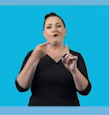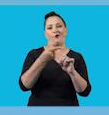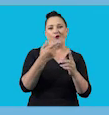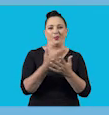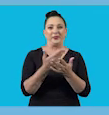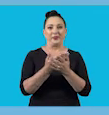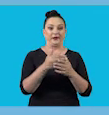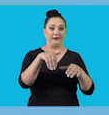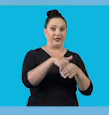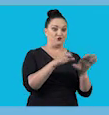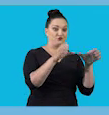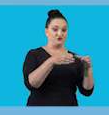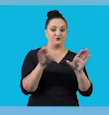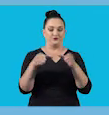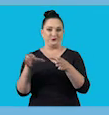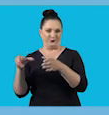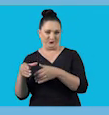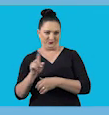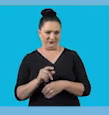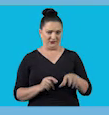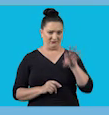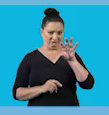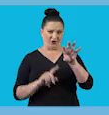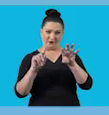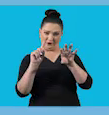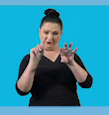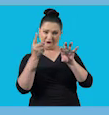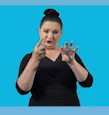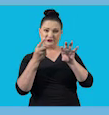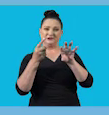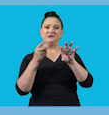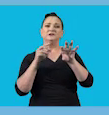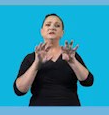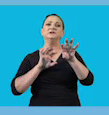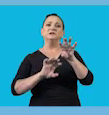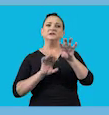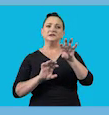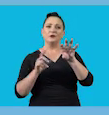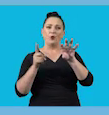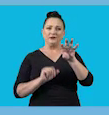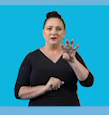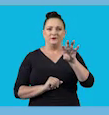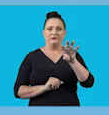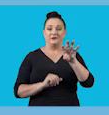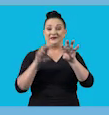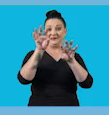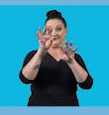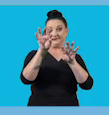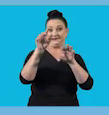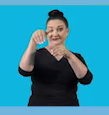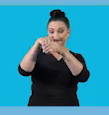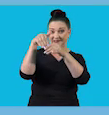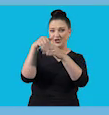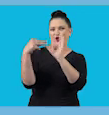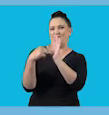can categorize it into certain concepts. So the first concept that you're going to be dealing with is the particle model